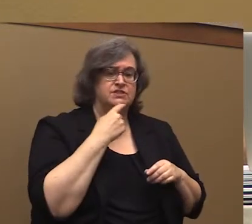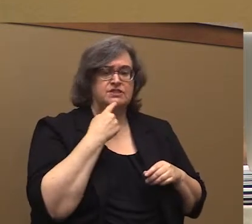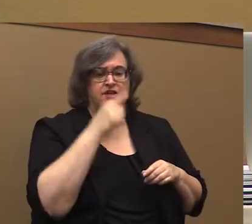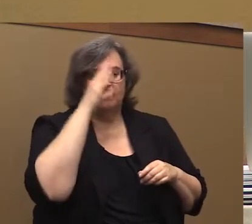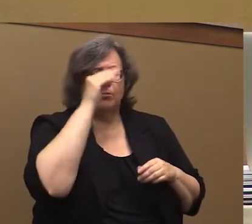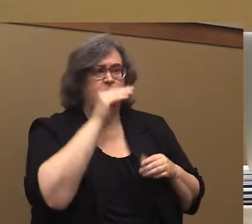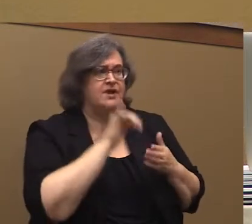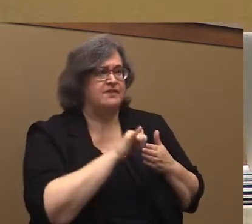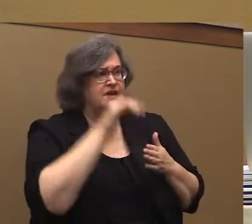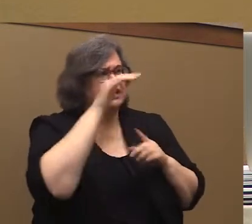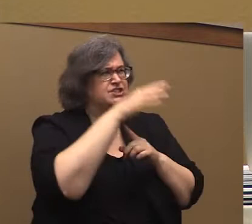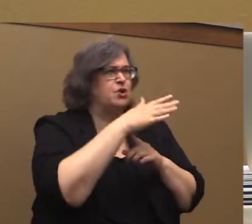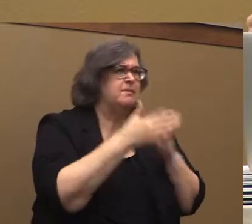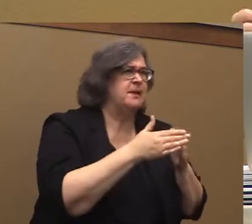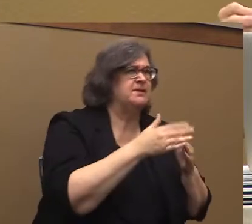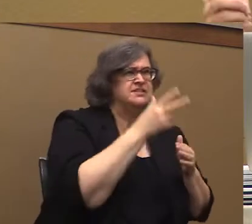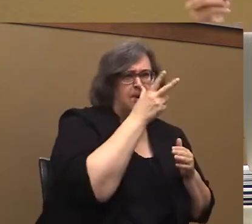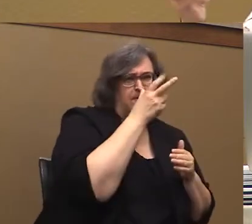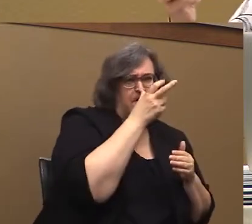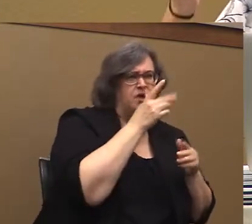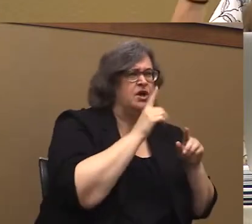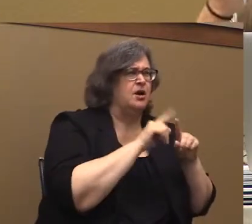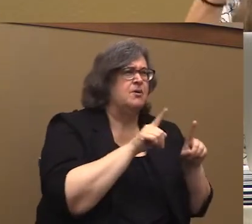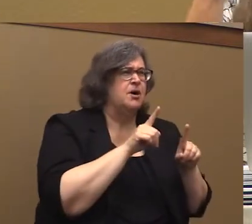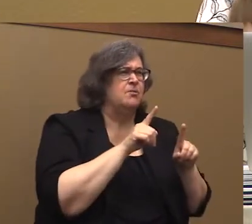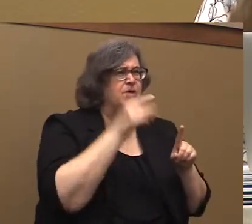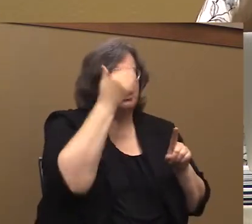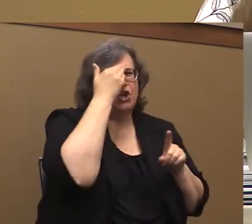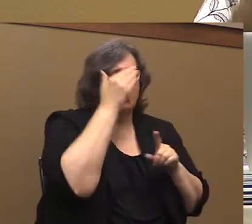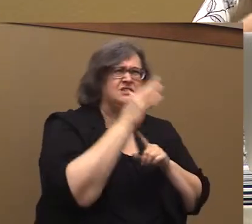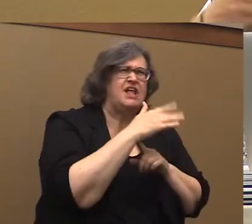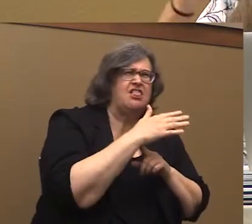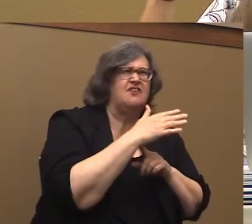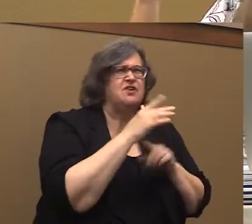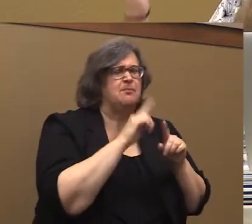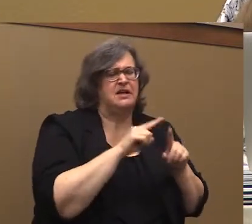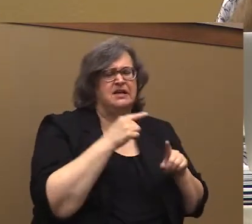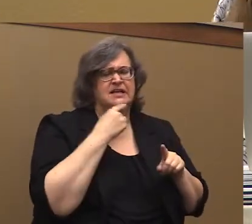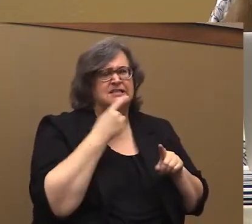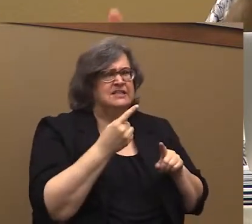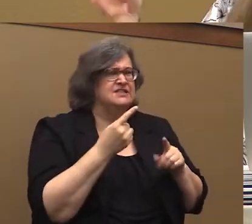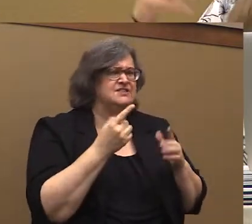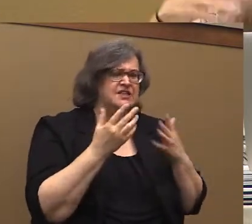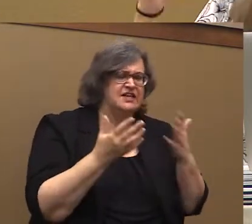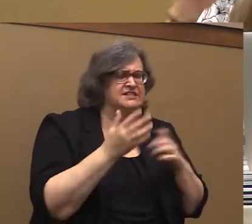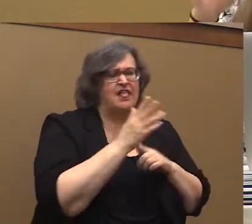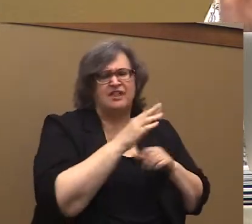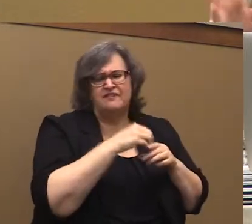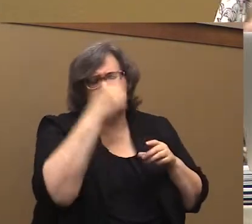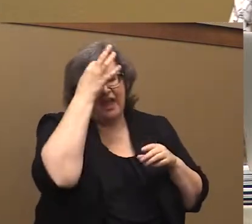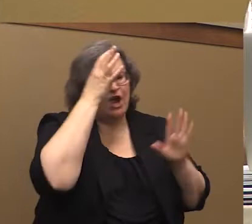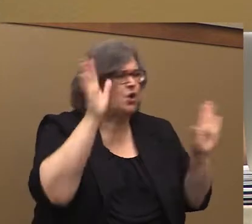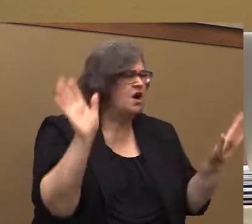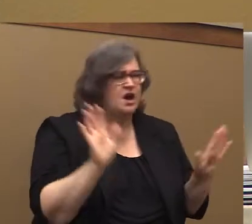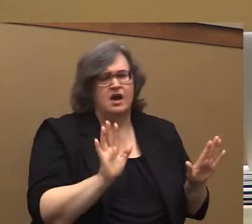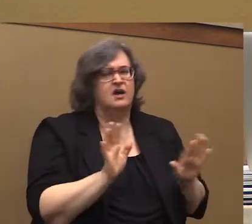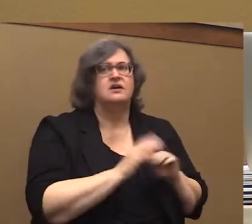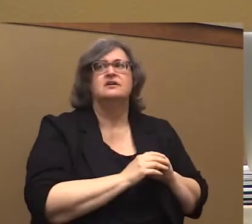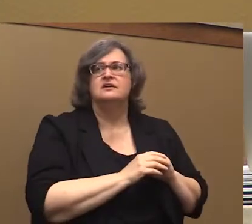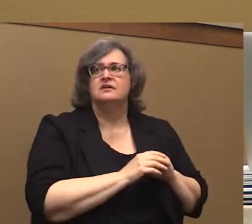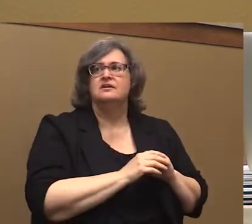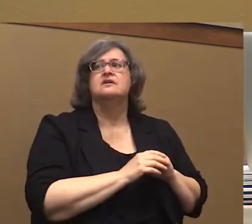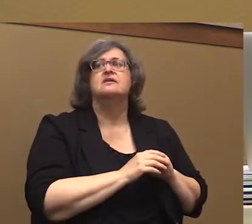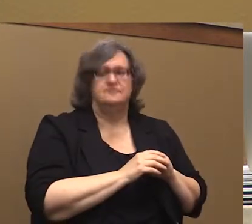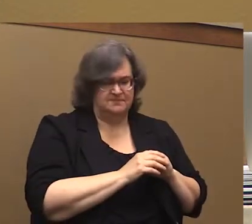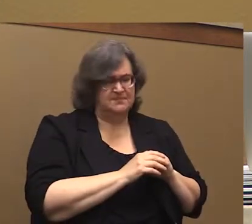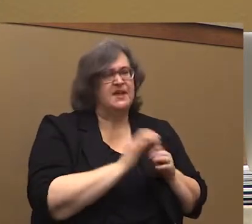it's a leaf, or she thinks it's a bug, but she knows it's a leaf and tells him he has a bug in his hair, and